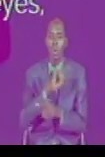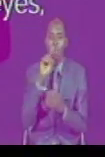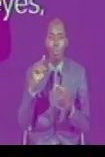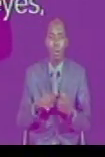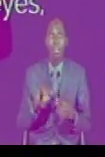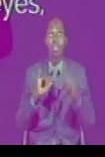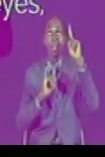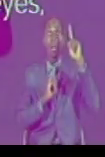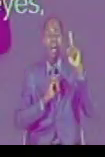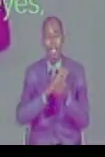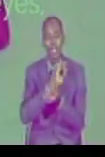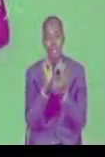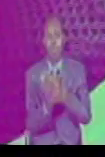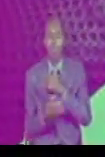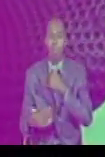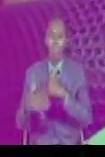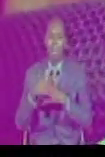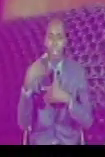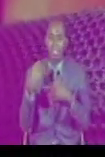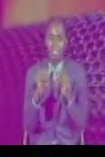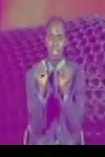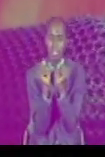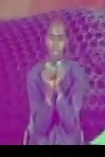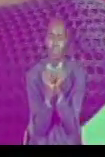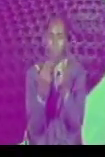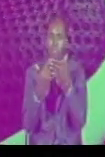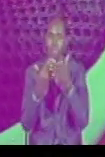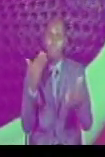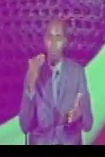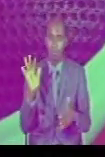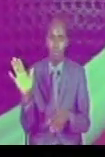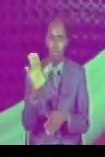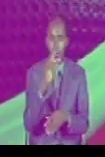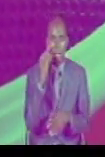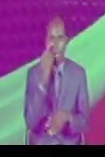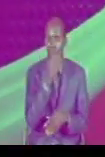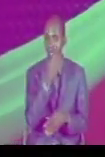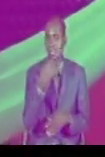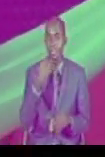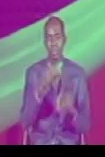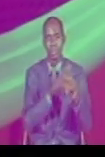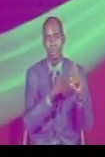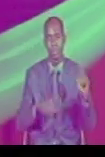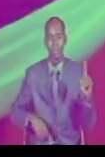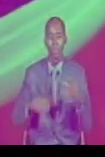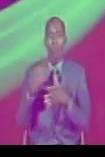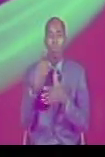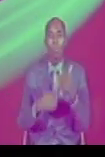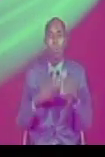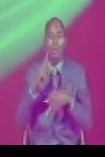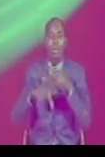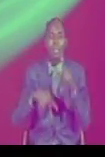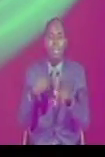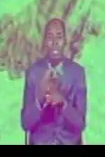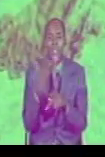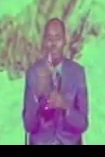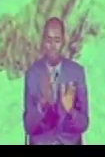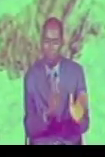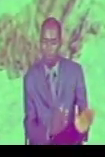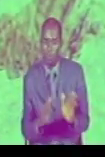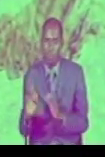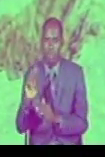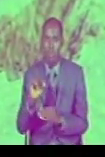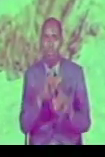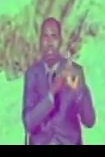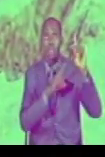your eyes, says the Lord. What kind of preparation does the Lord want me to make as